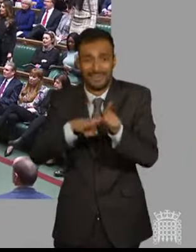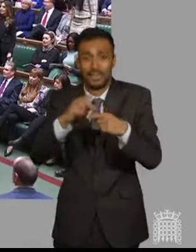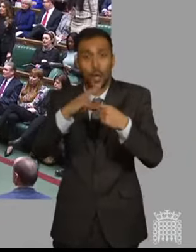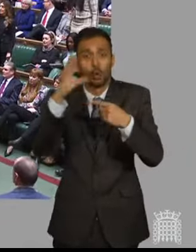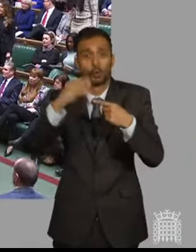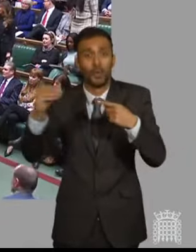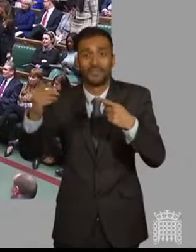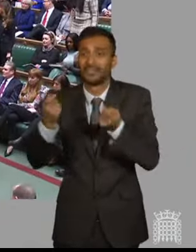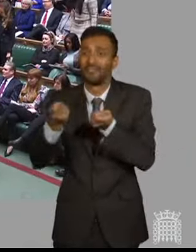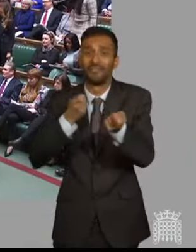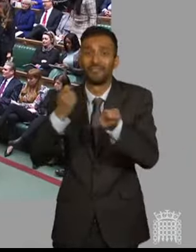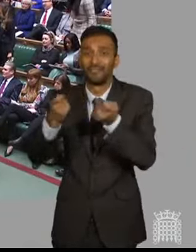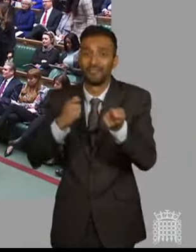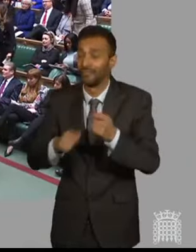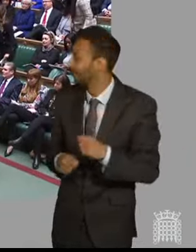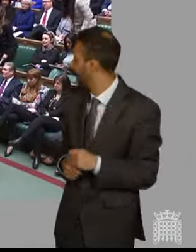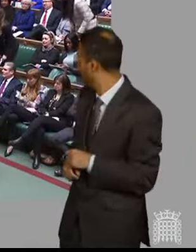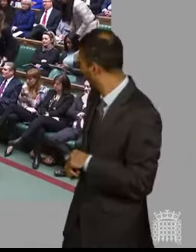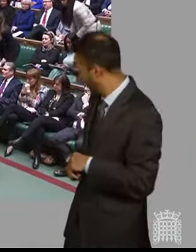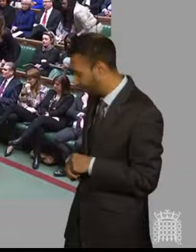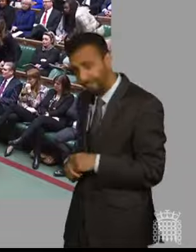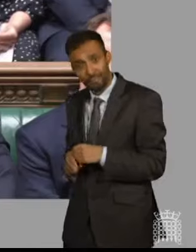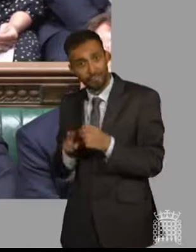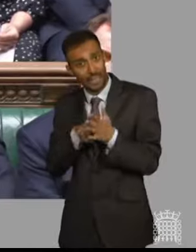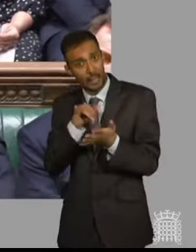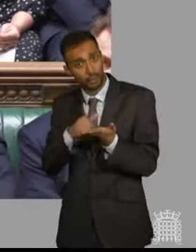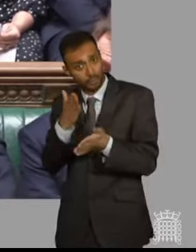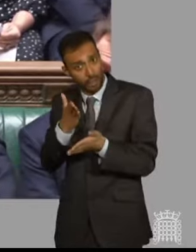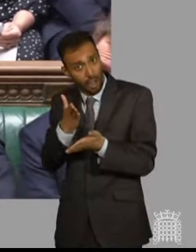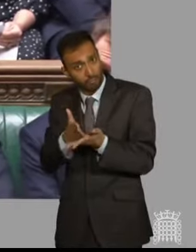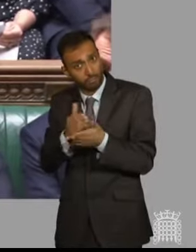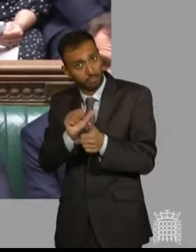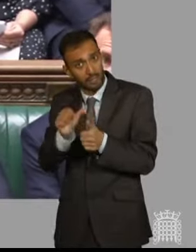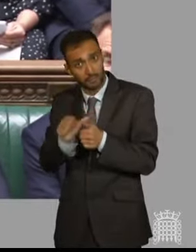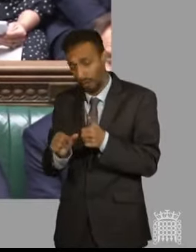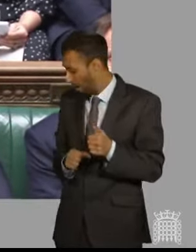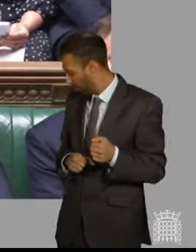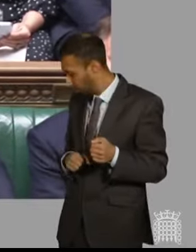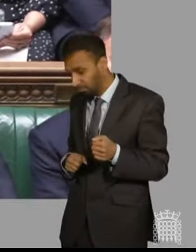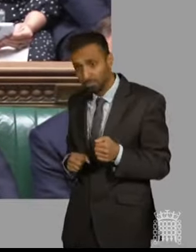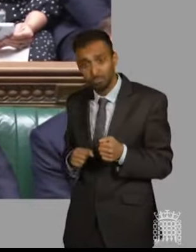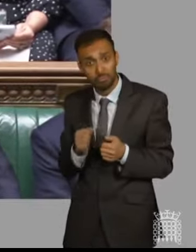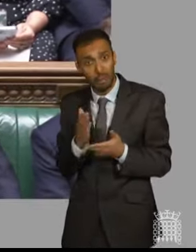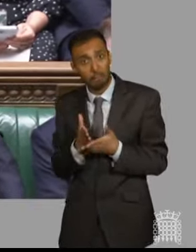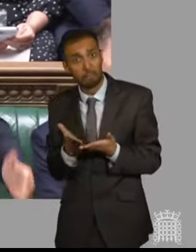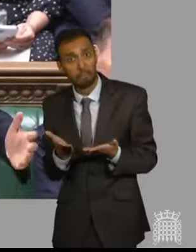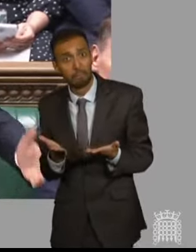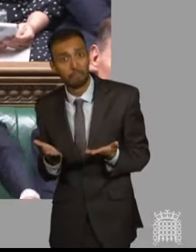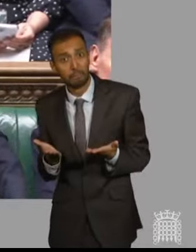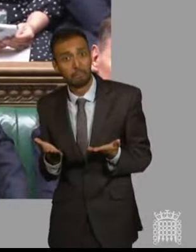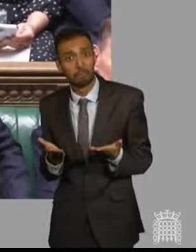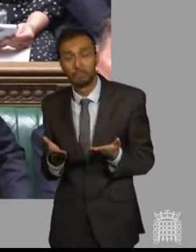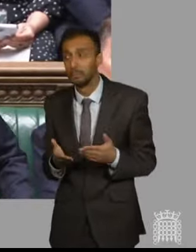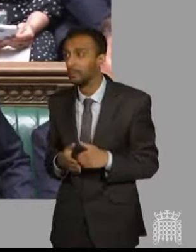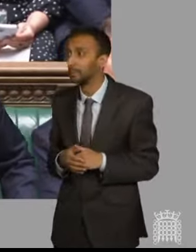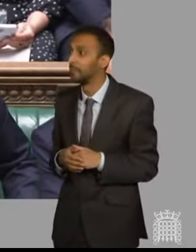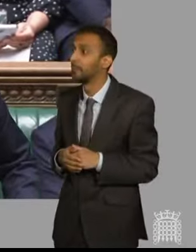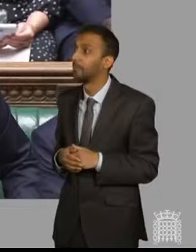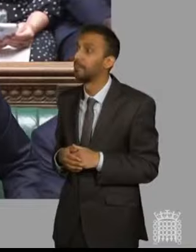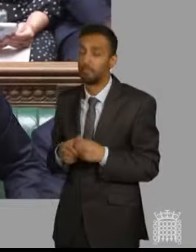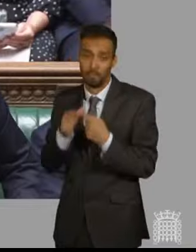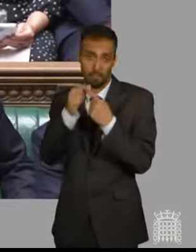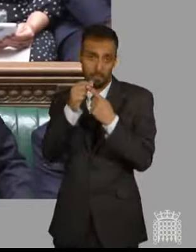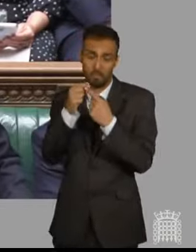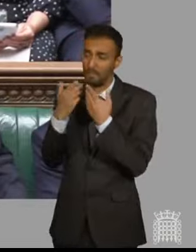Mr. Speaker, can I thank the honourable lady for her decades of service in the NHS and commend all the work of our